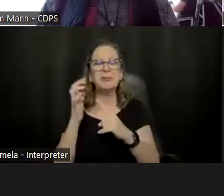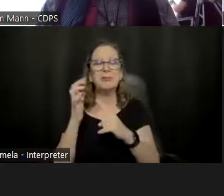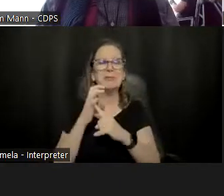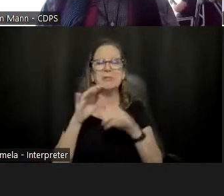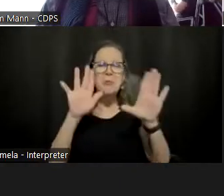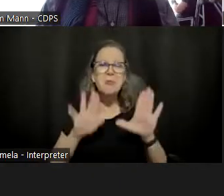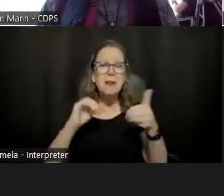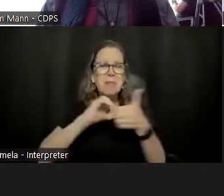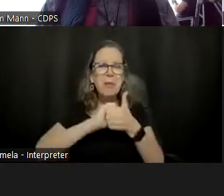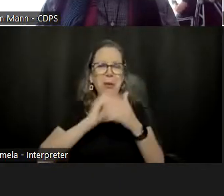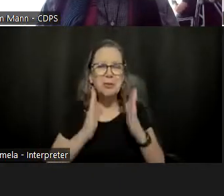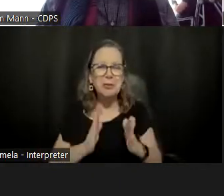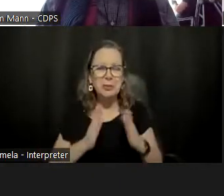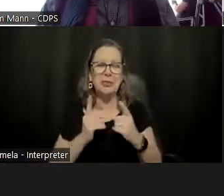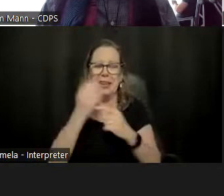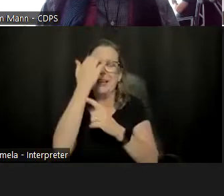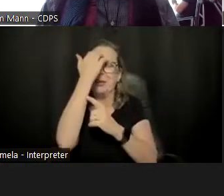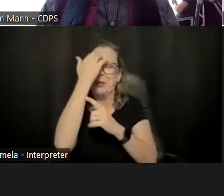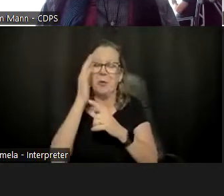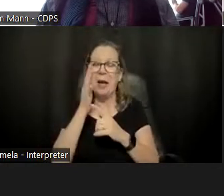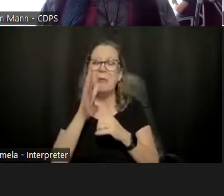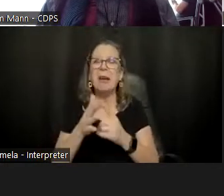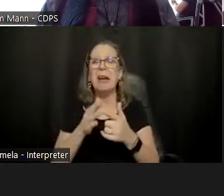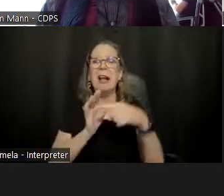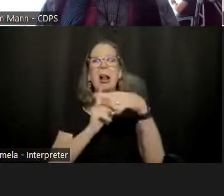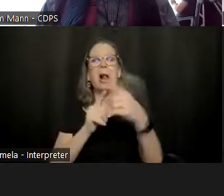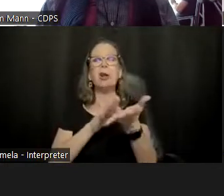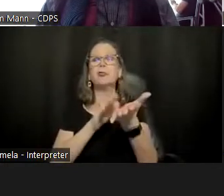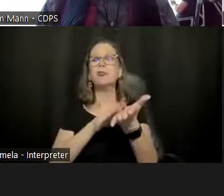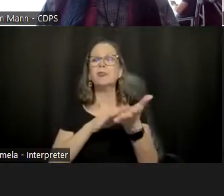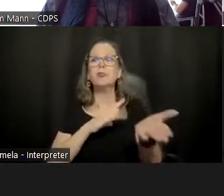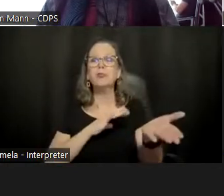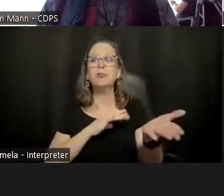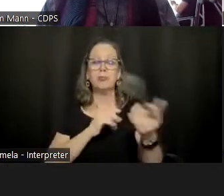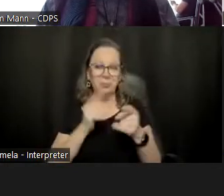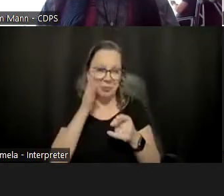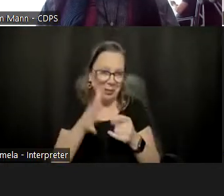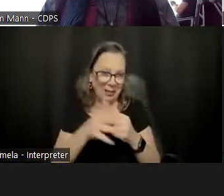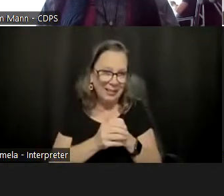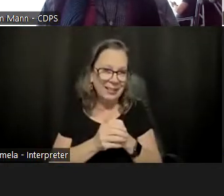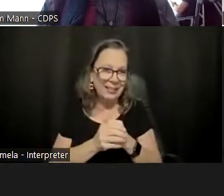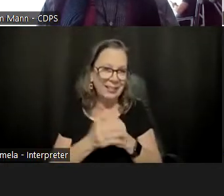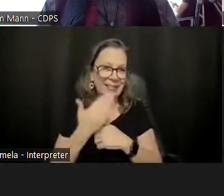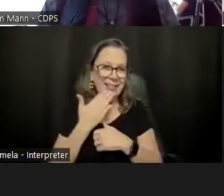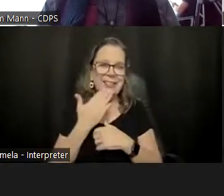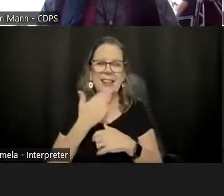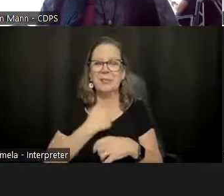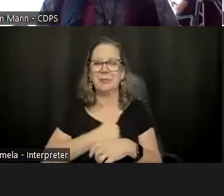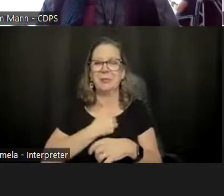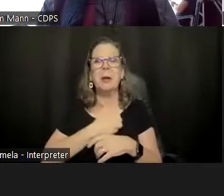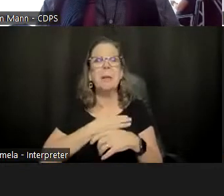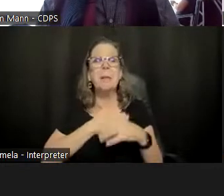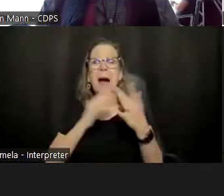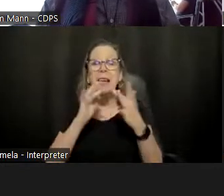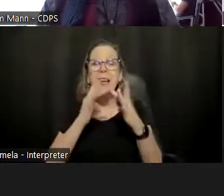know that will feel weird, but I'll definitely talk you up all. Thanks. Hey all, sorry, my internet is